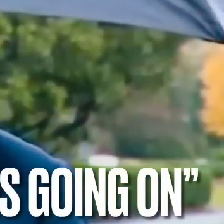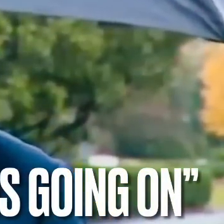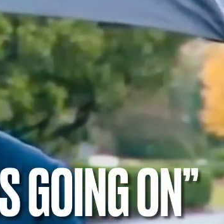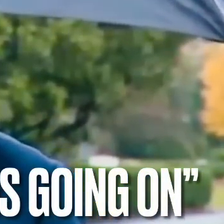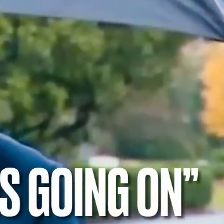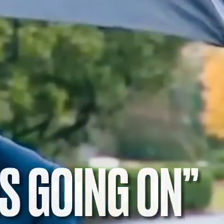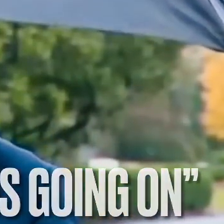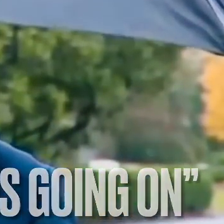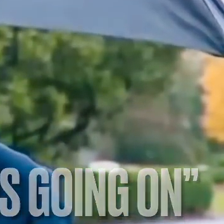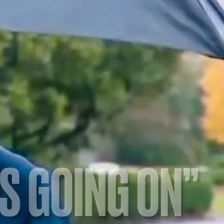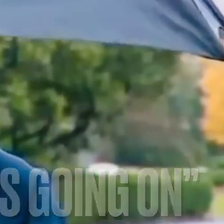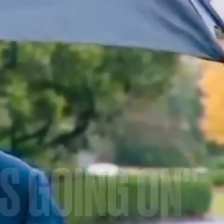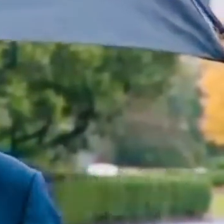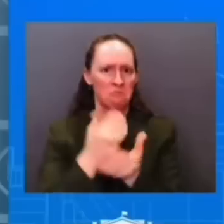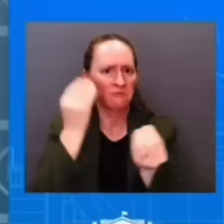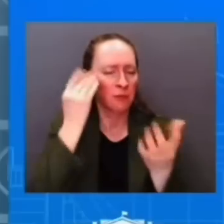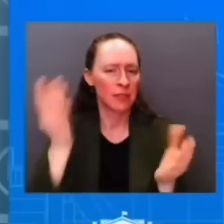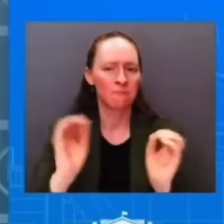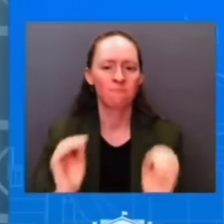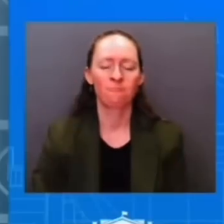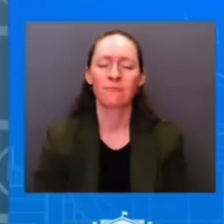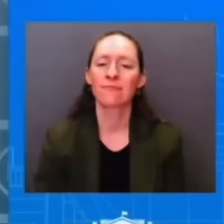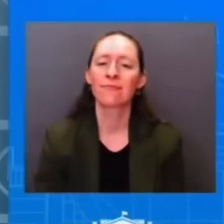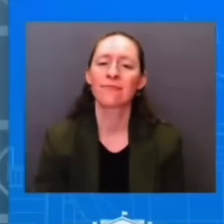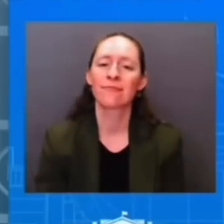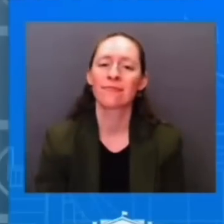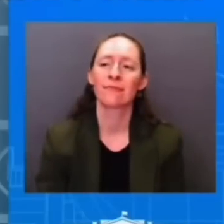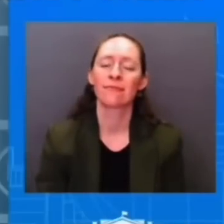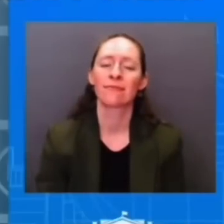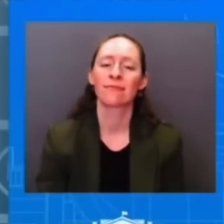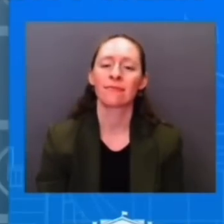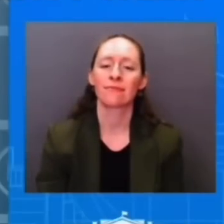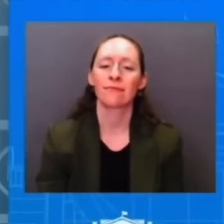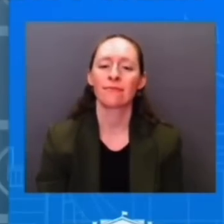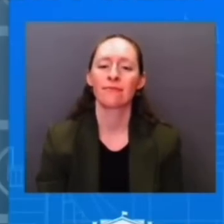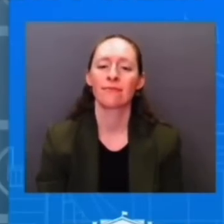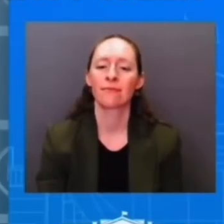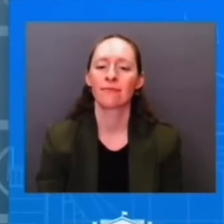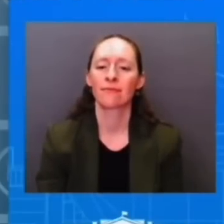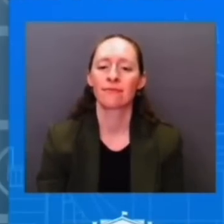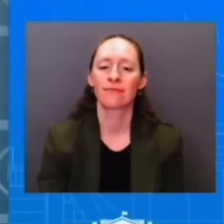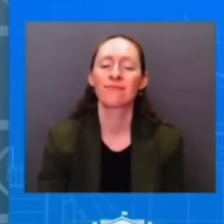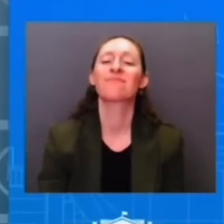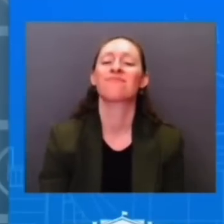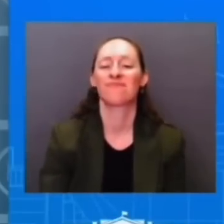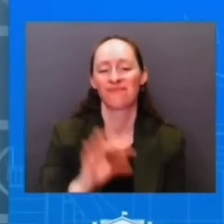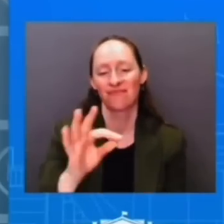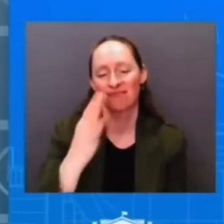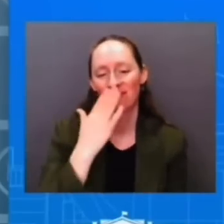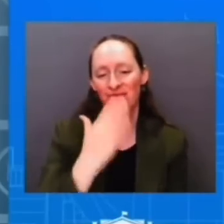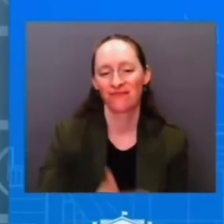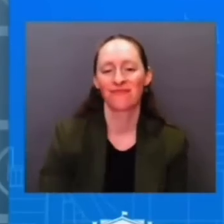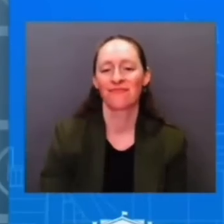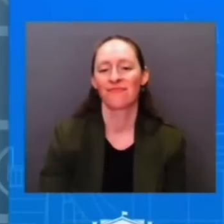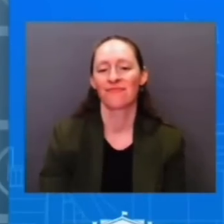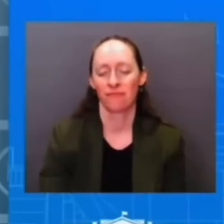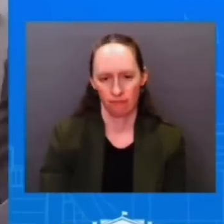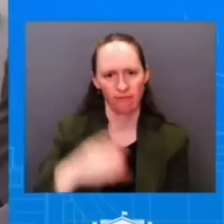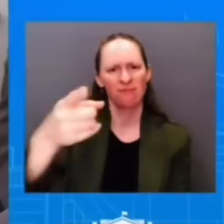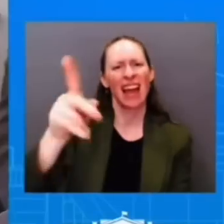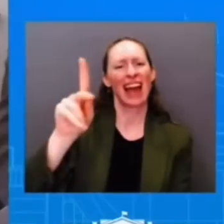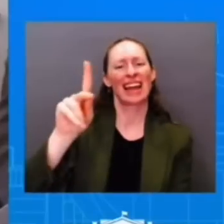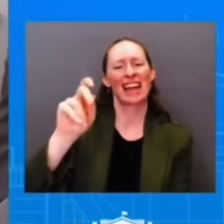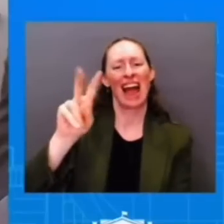of dollars in a new enterprise. Kevin McCarthy says that he invited President Biden down to the border. How does the president